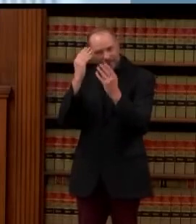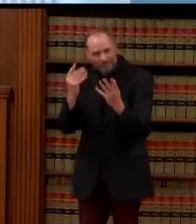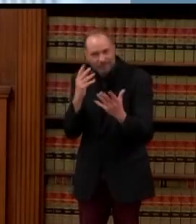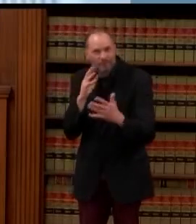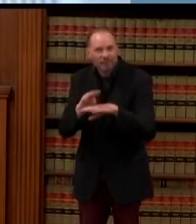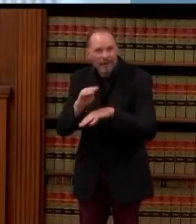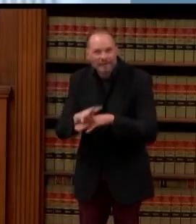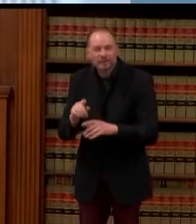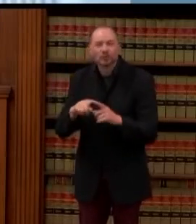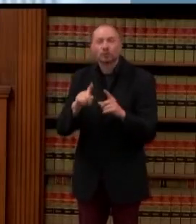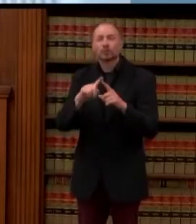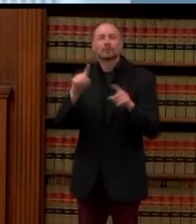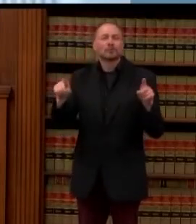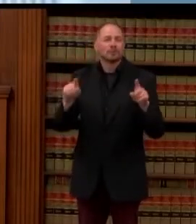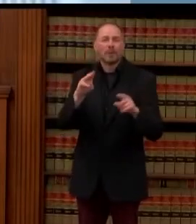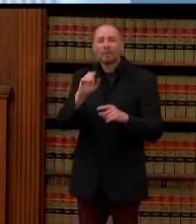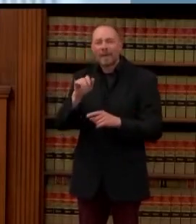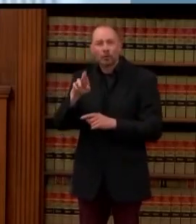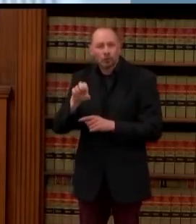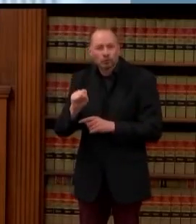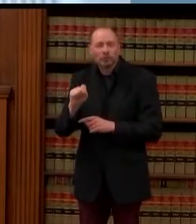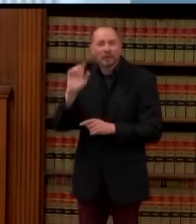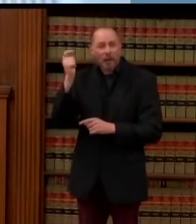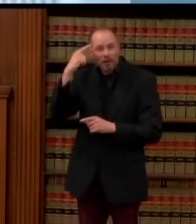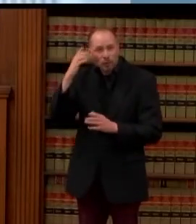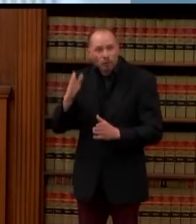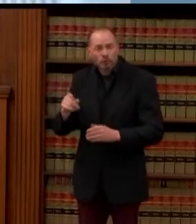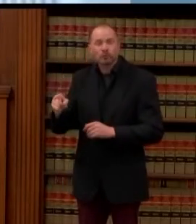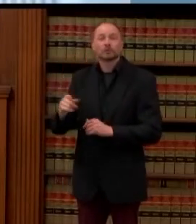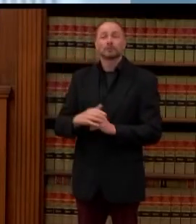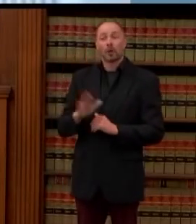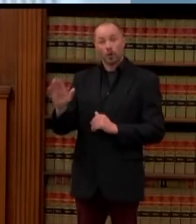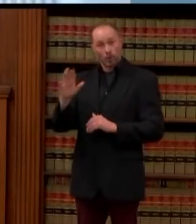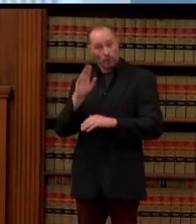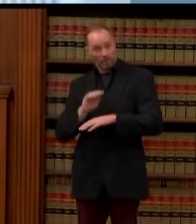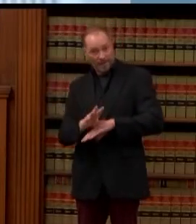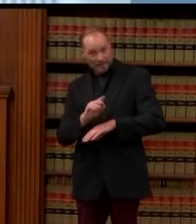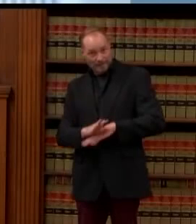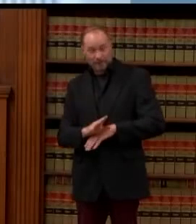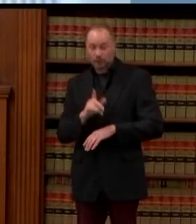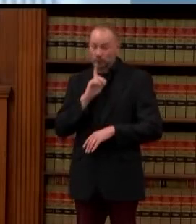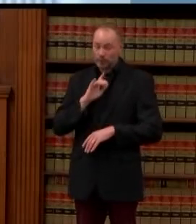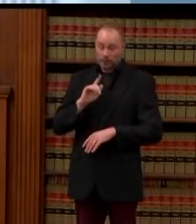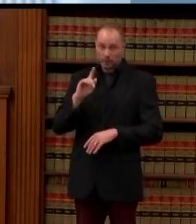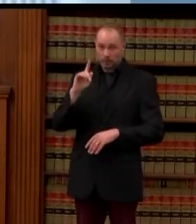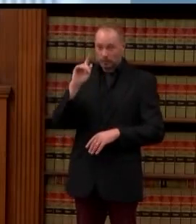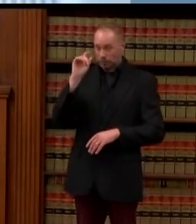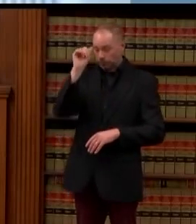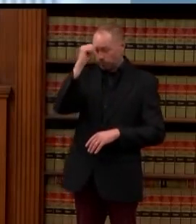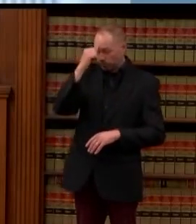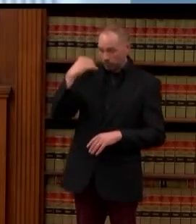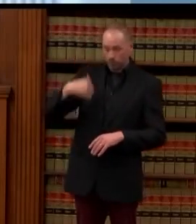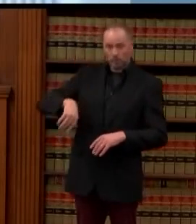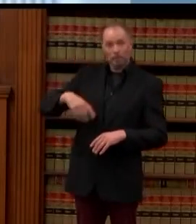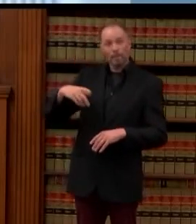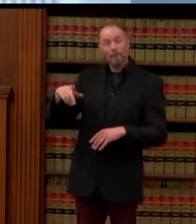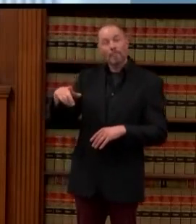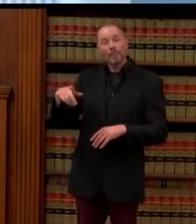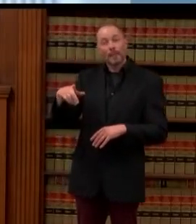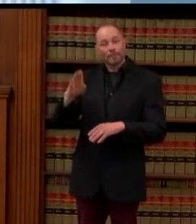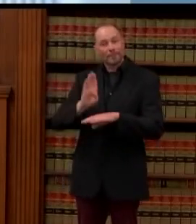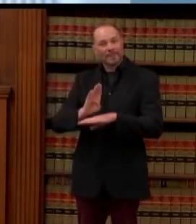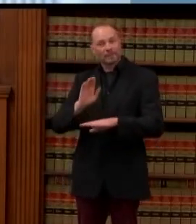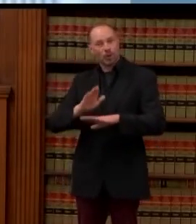advice to mayors and governors. Her advice is sobering. Based on what she's seeing around the